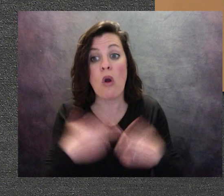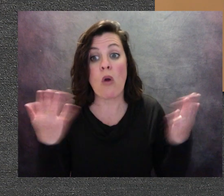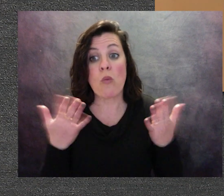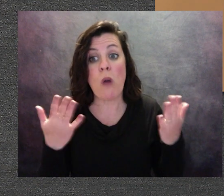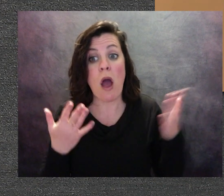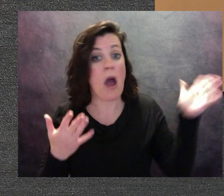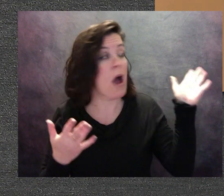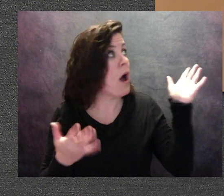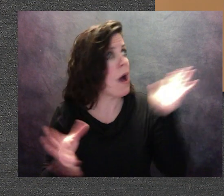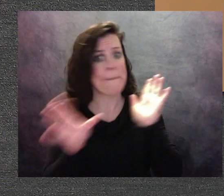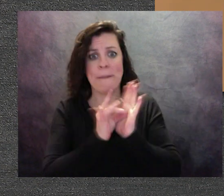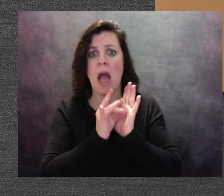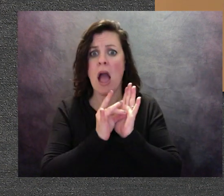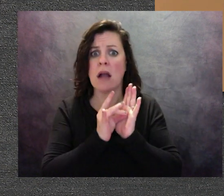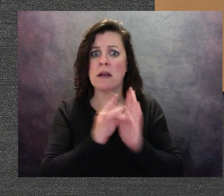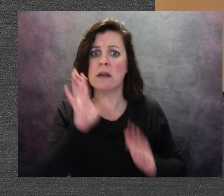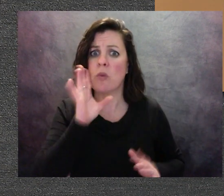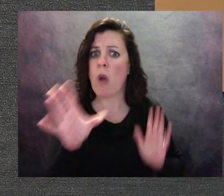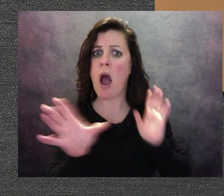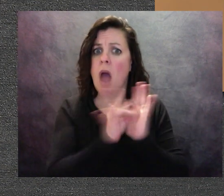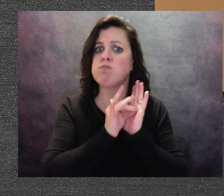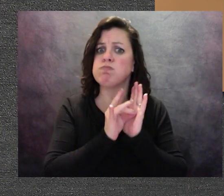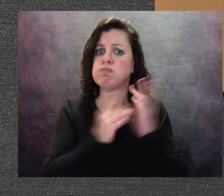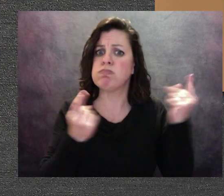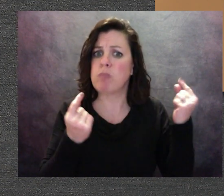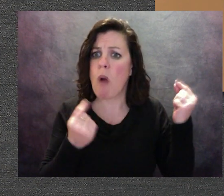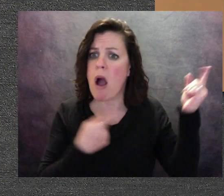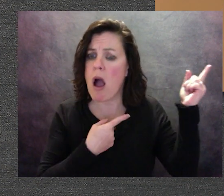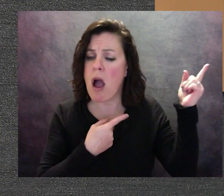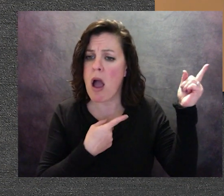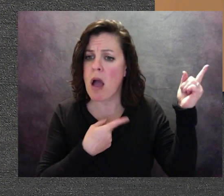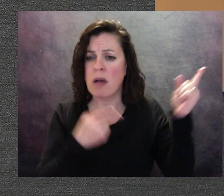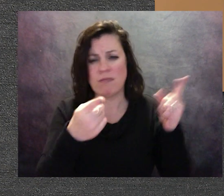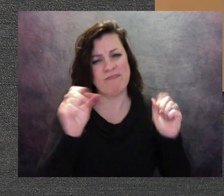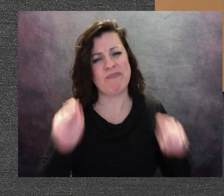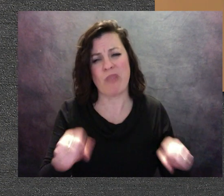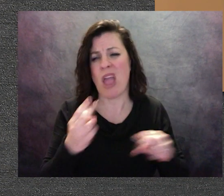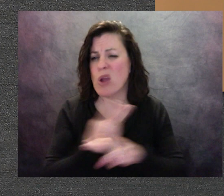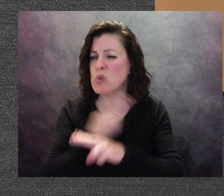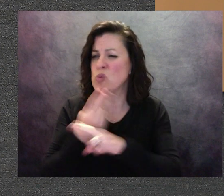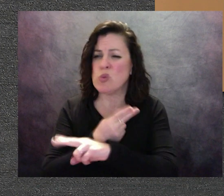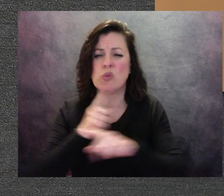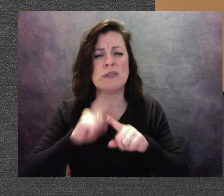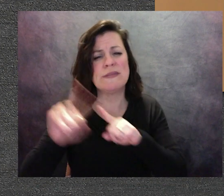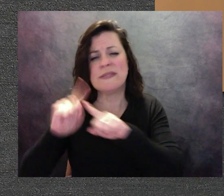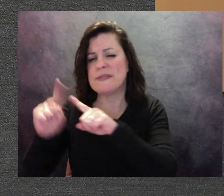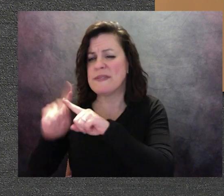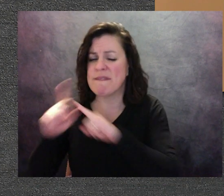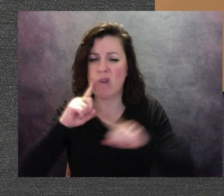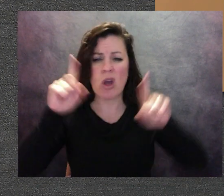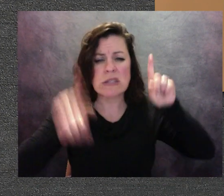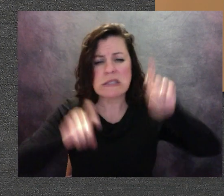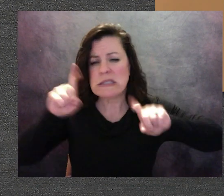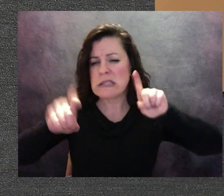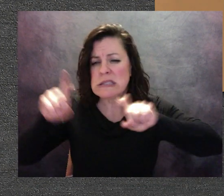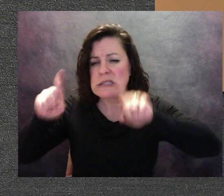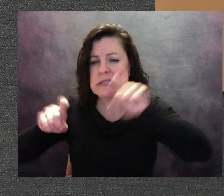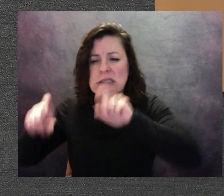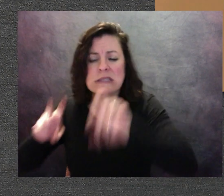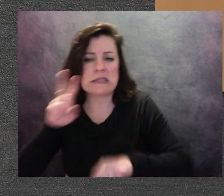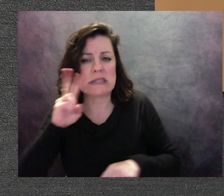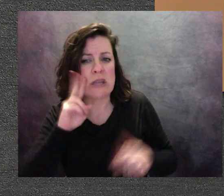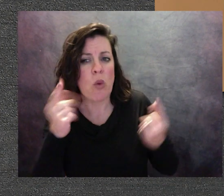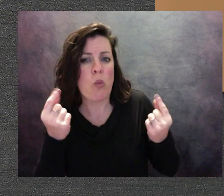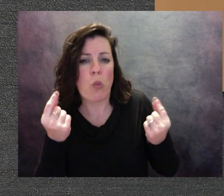Going to Stick? You can try this at home too with a lot of things. I tried to pick some things that you